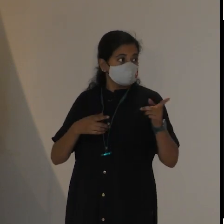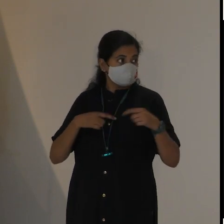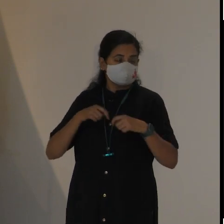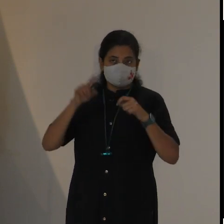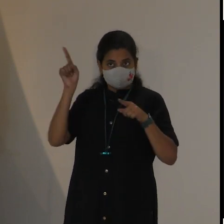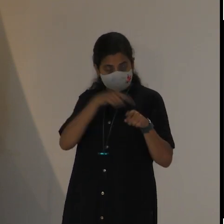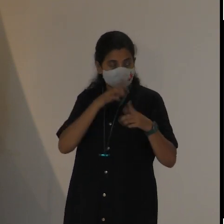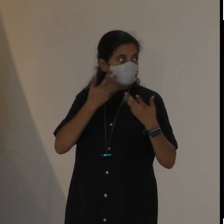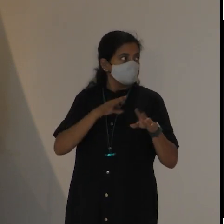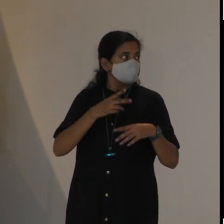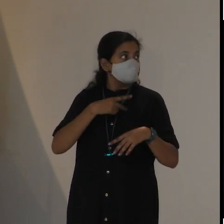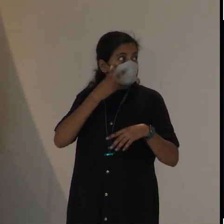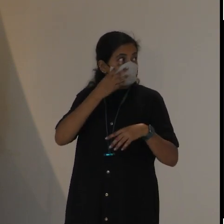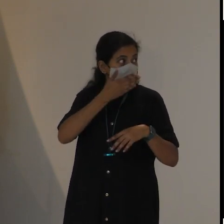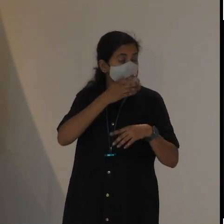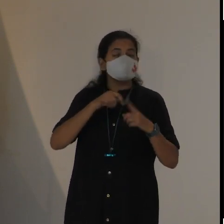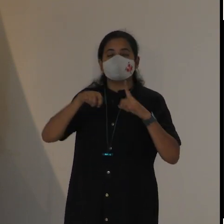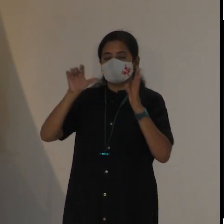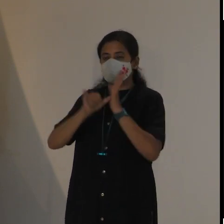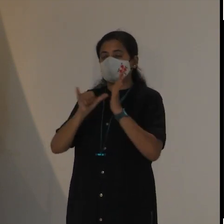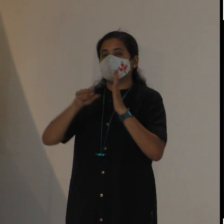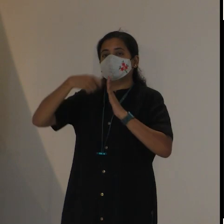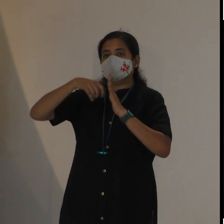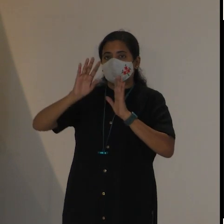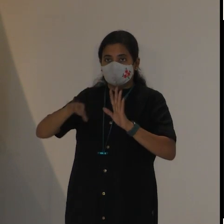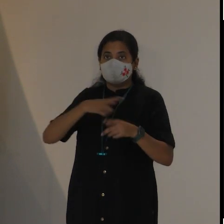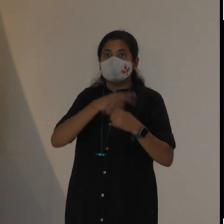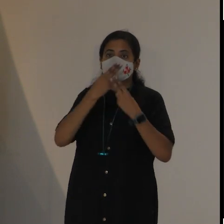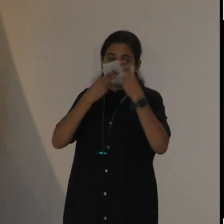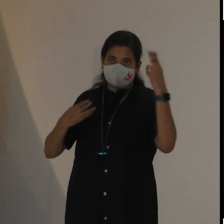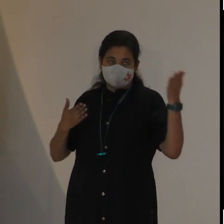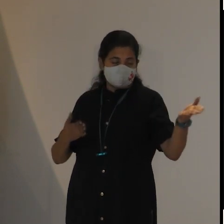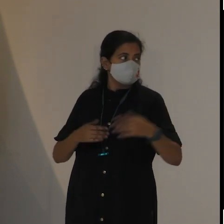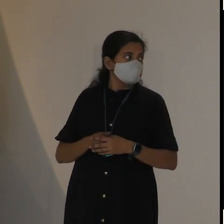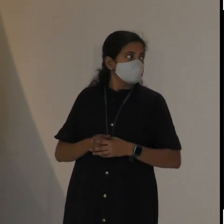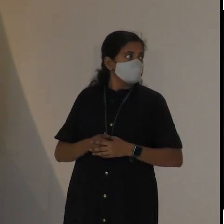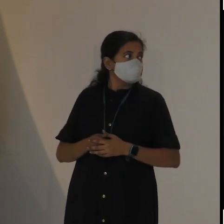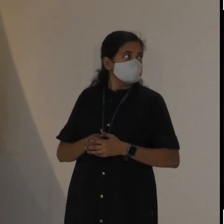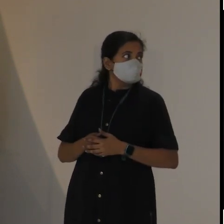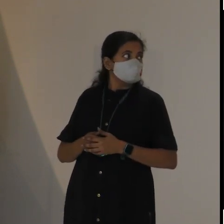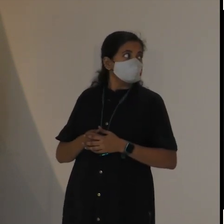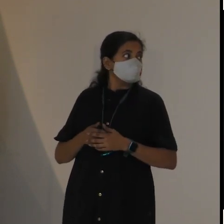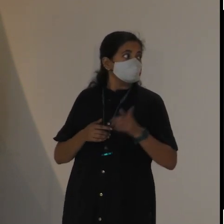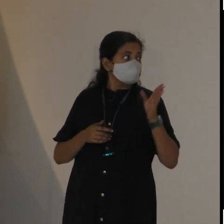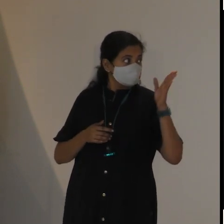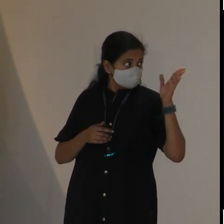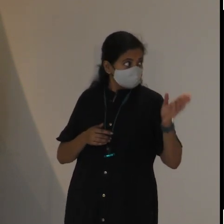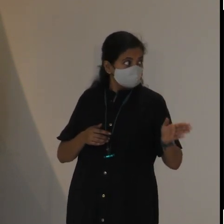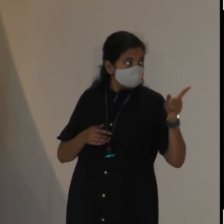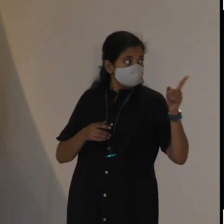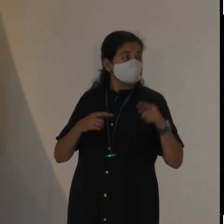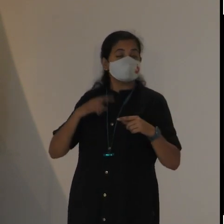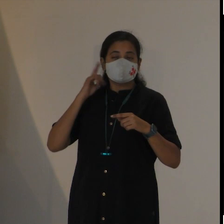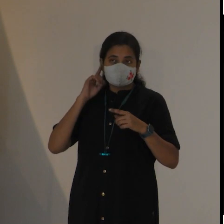down and we look at a YouTube video which talks about the same content. We actually go into an immersive audio